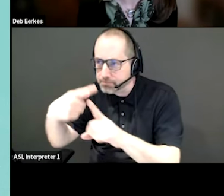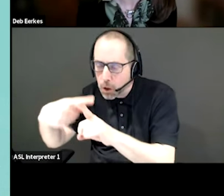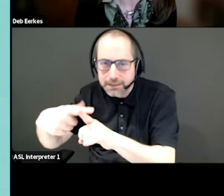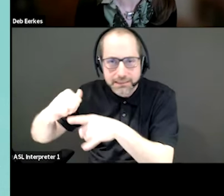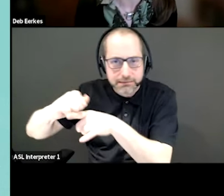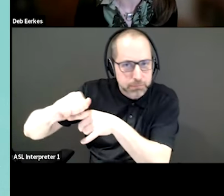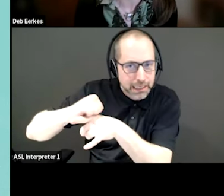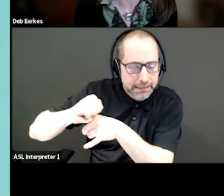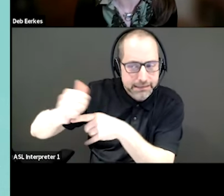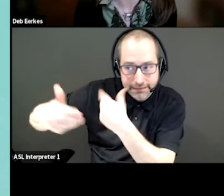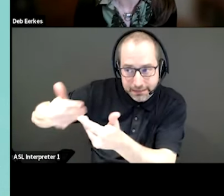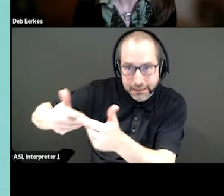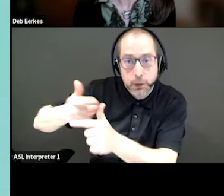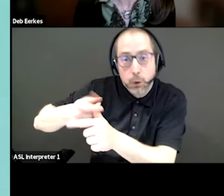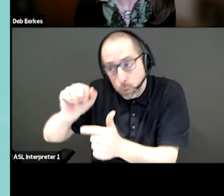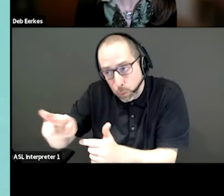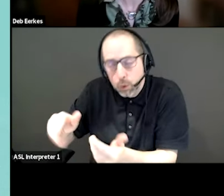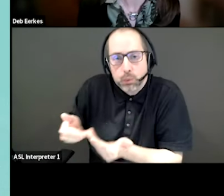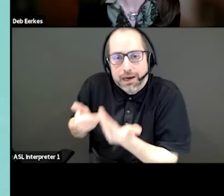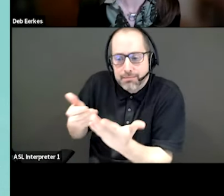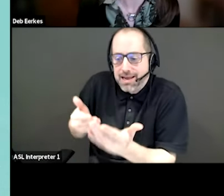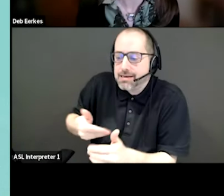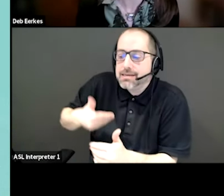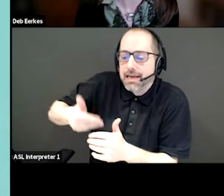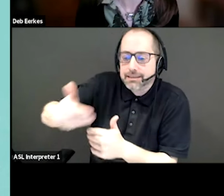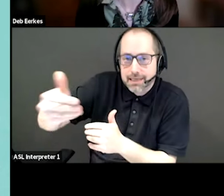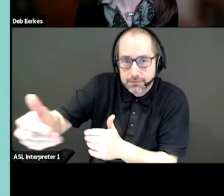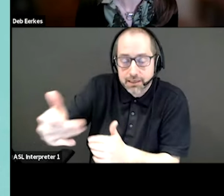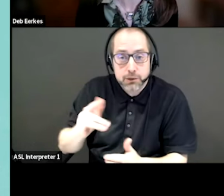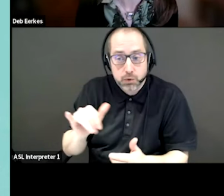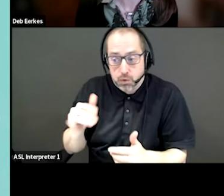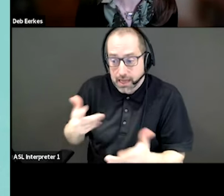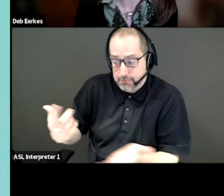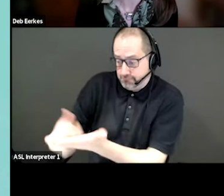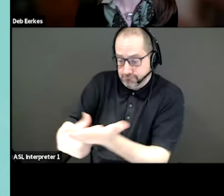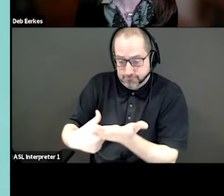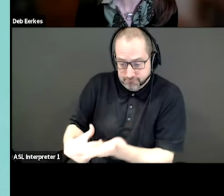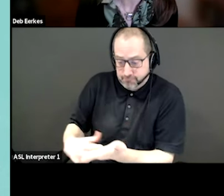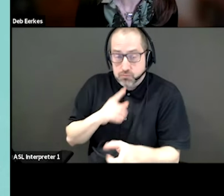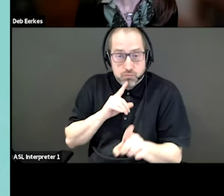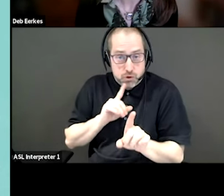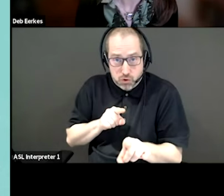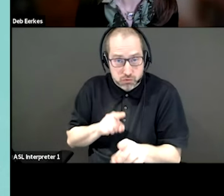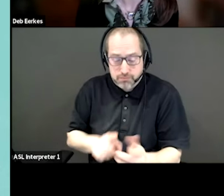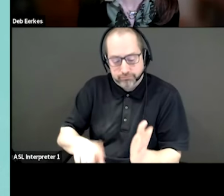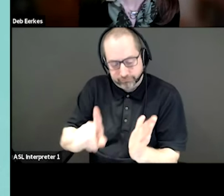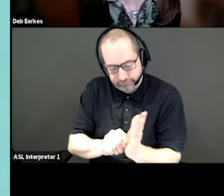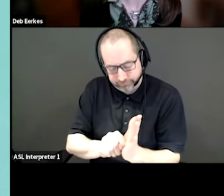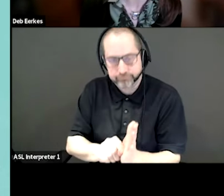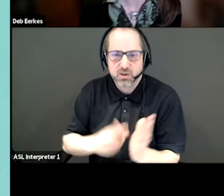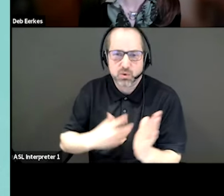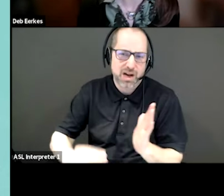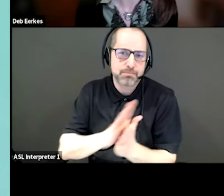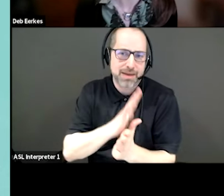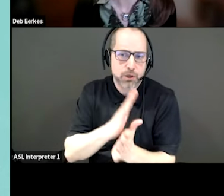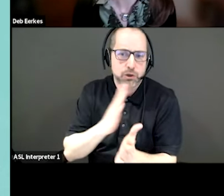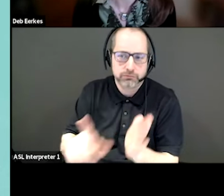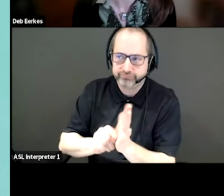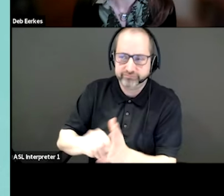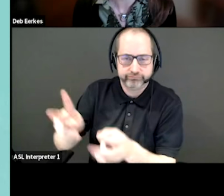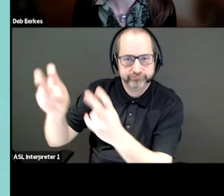there, recommend some next steps. And we'll publish the results of these discussions in white papers. The two upcoming topics